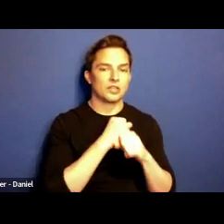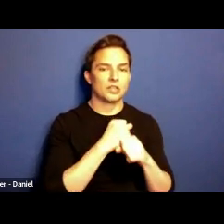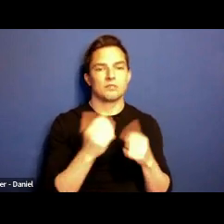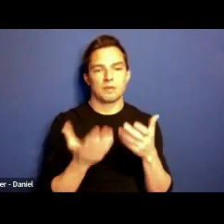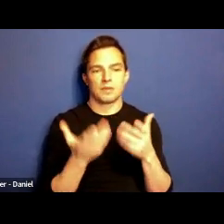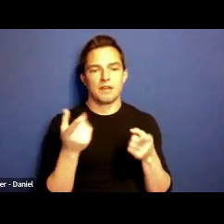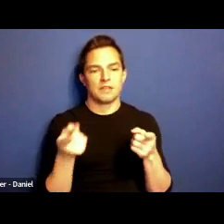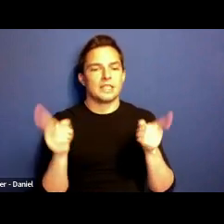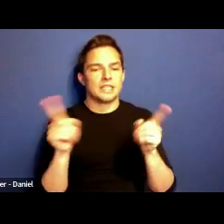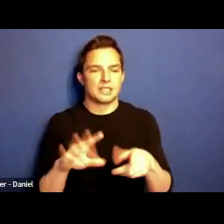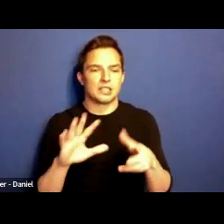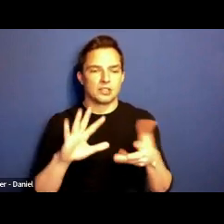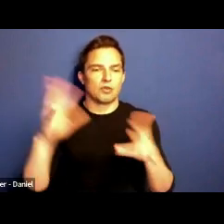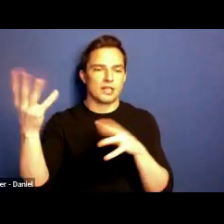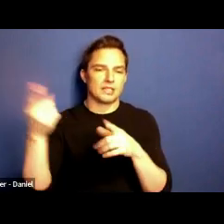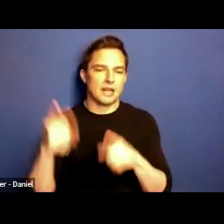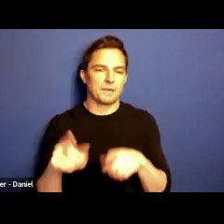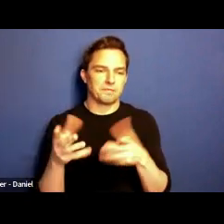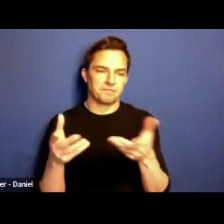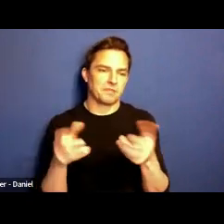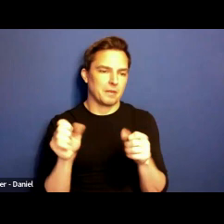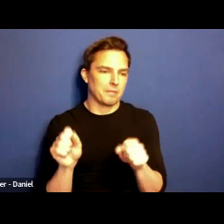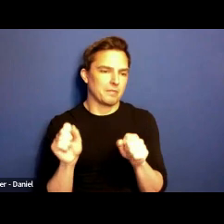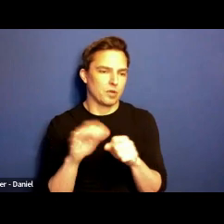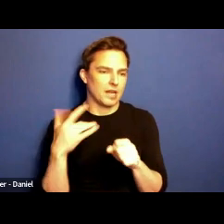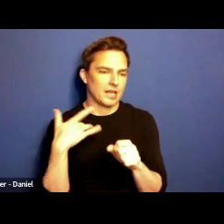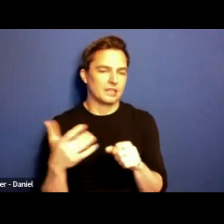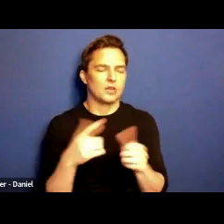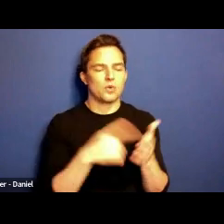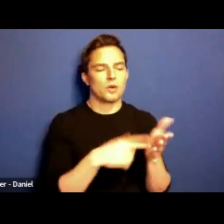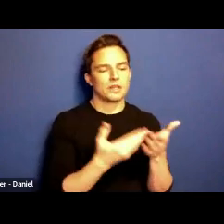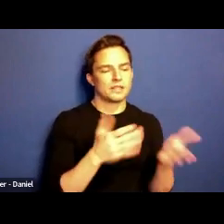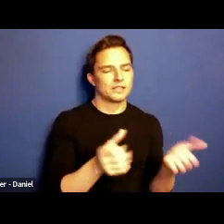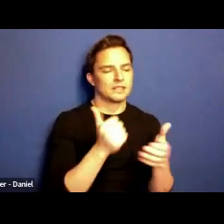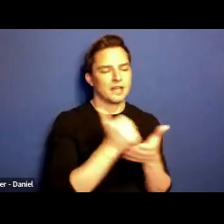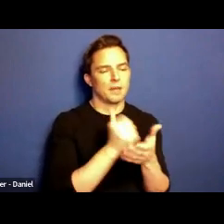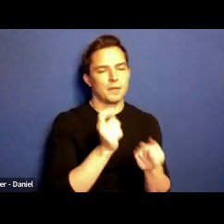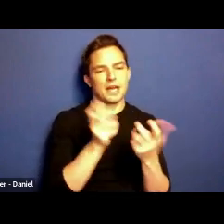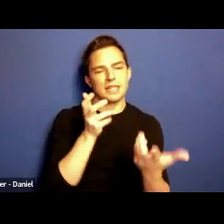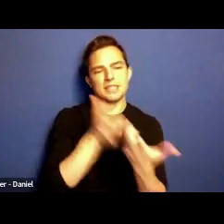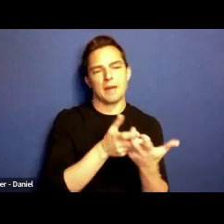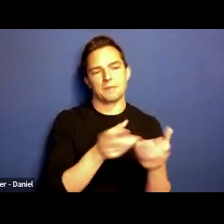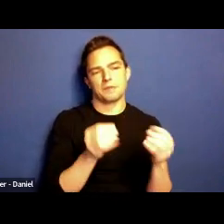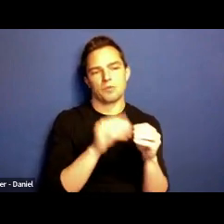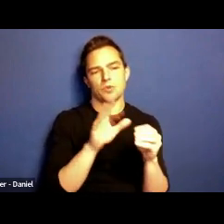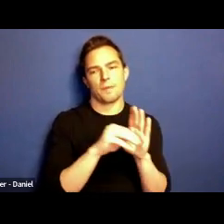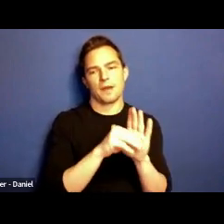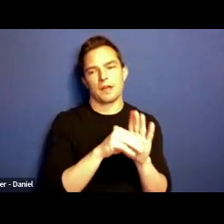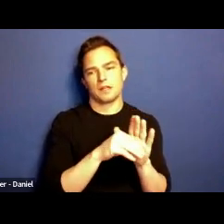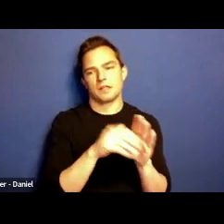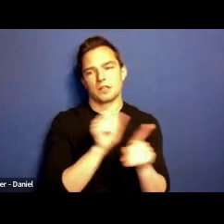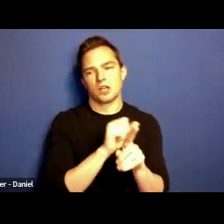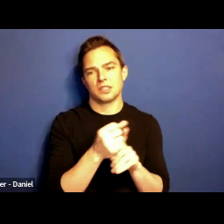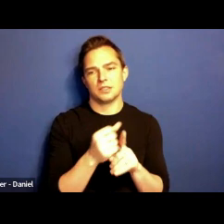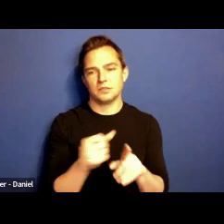think about what are some important dynamics that are going to help us adapt this model to your context. We also see